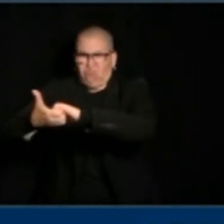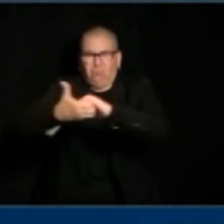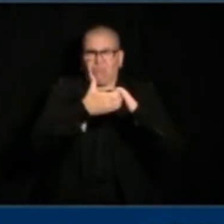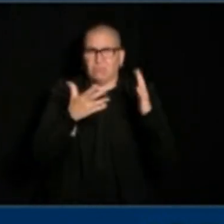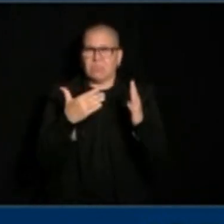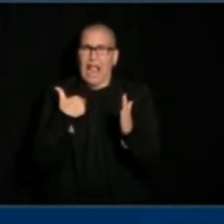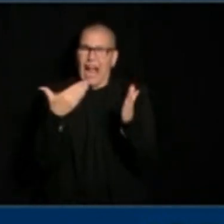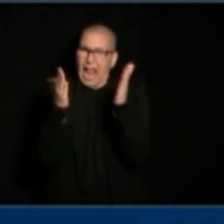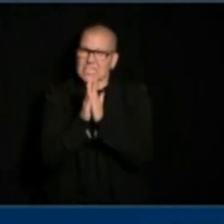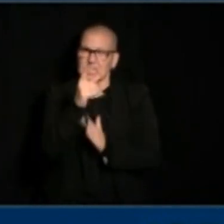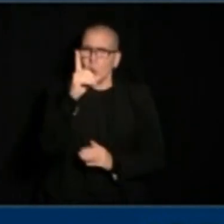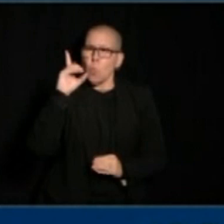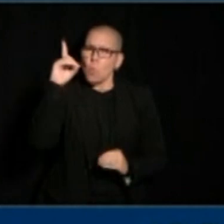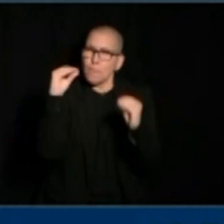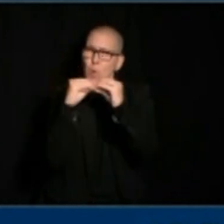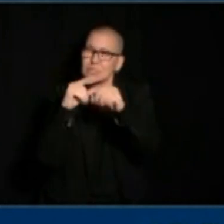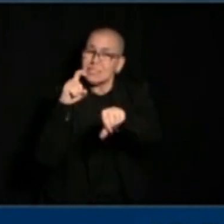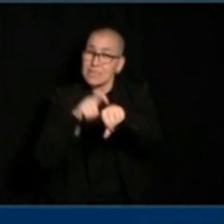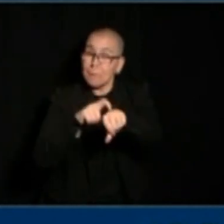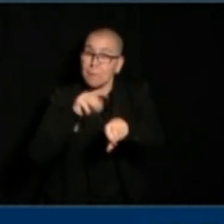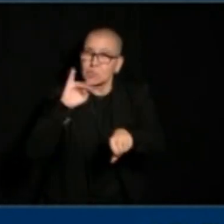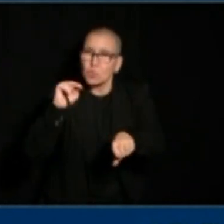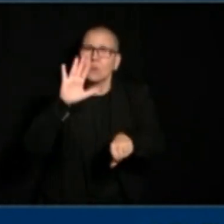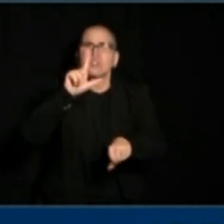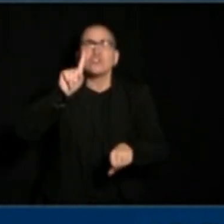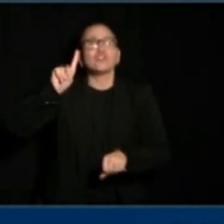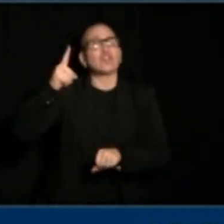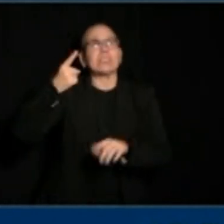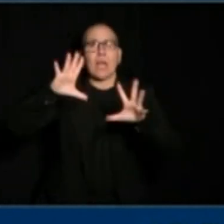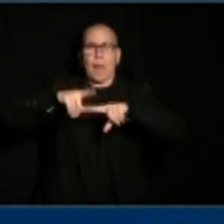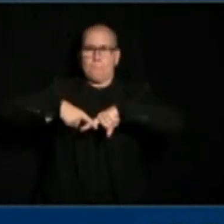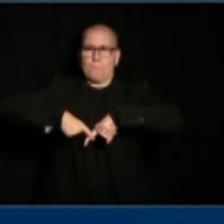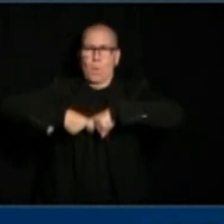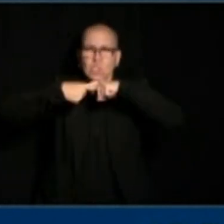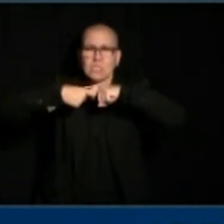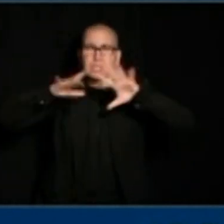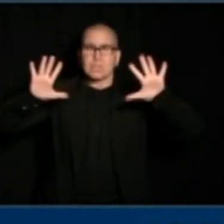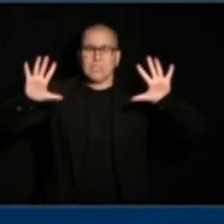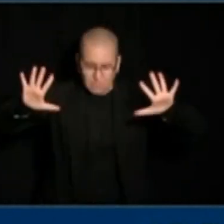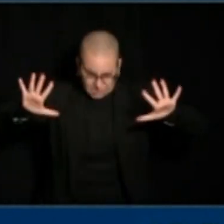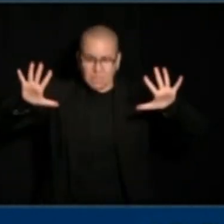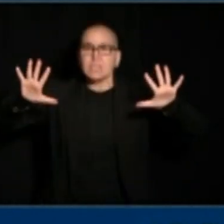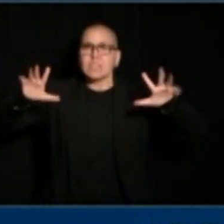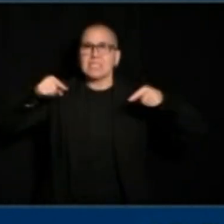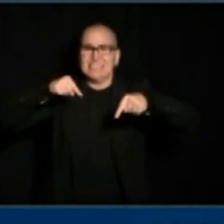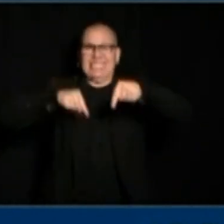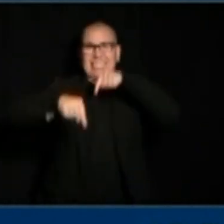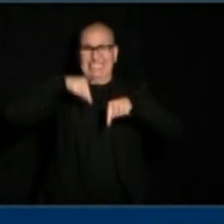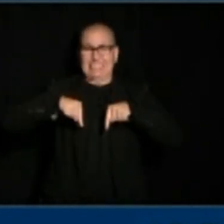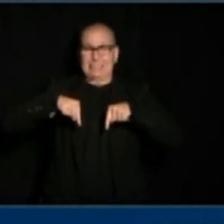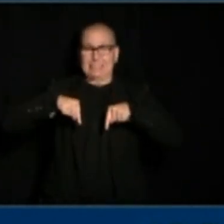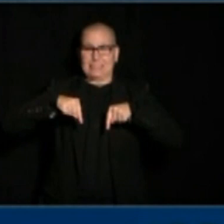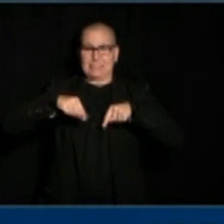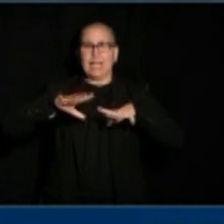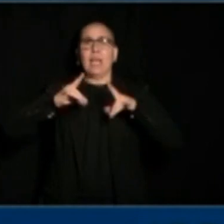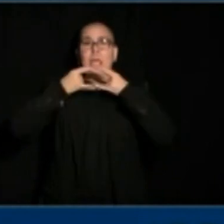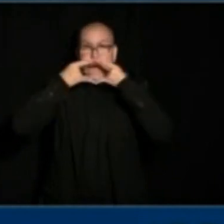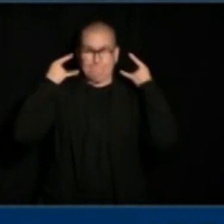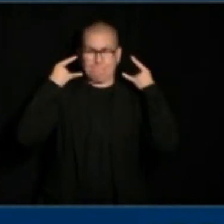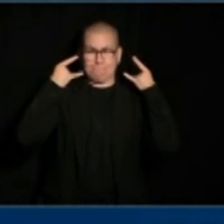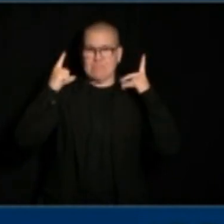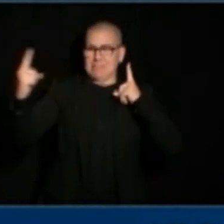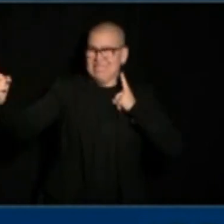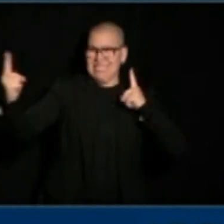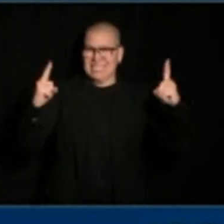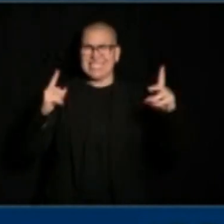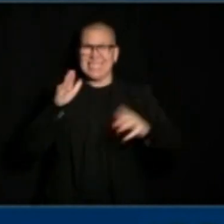time, Minnesota, let's pause some of the social stuff. Let's be smart. Let's mask up. Let's get through these next few weeks, and let's get to the point